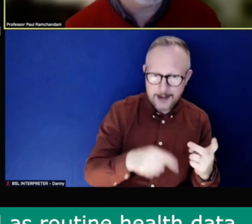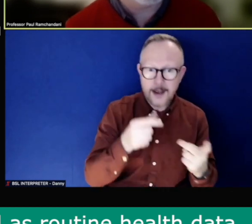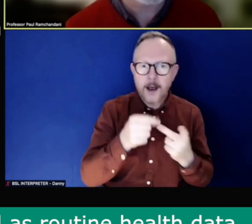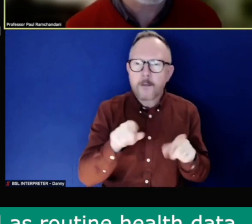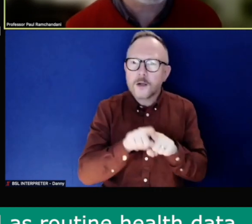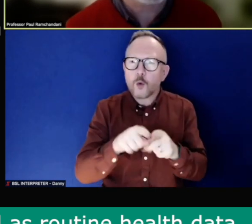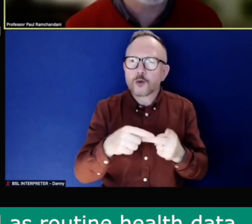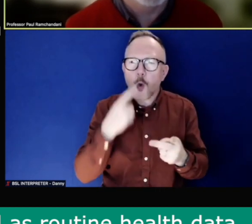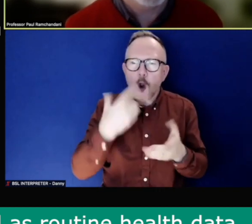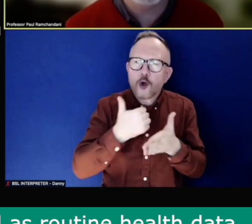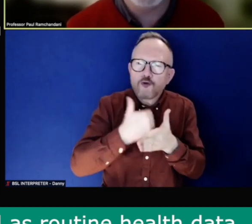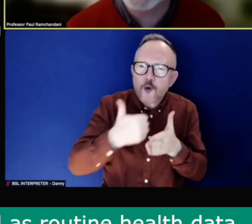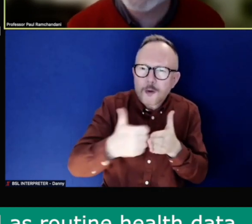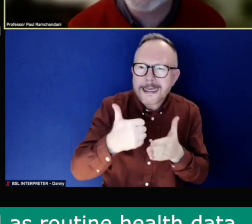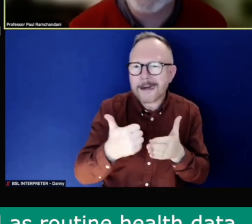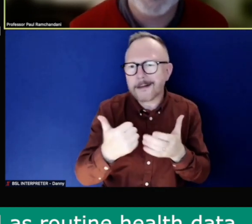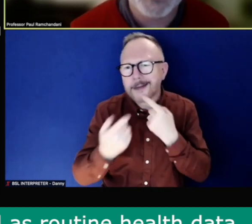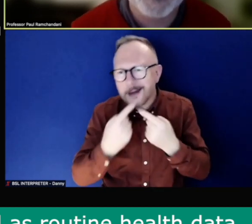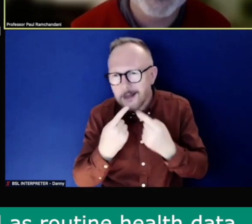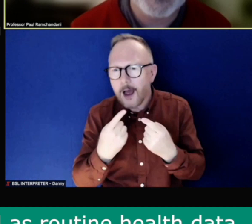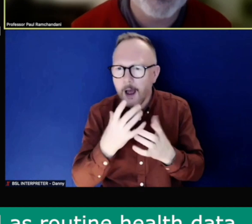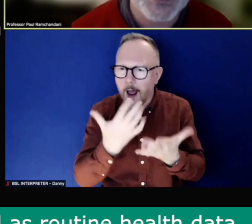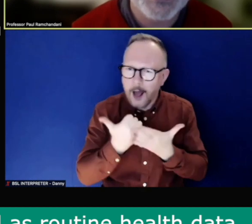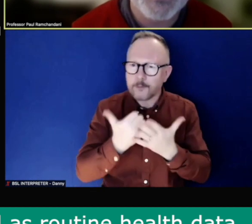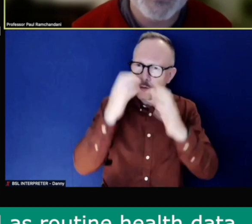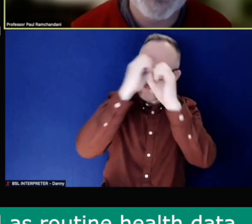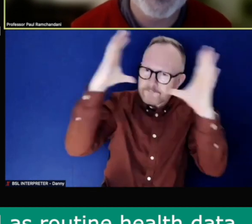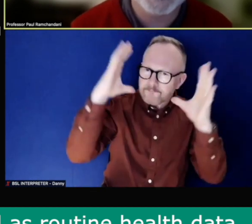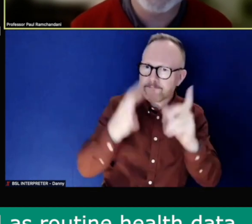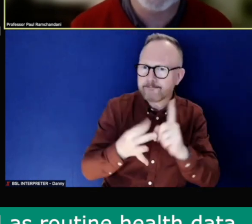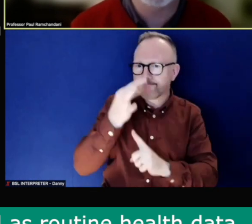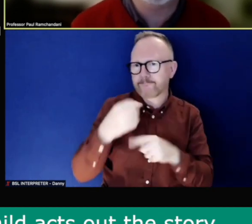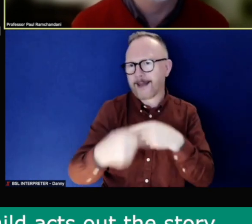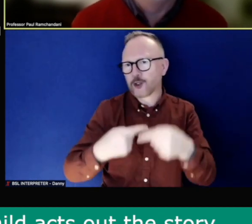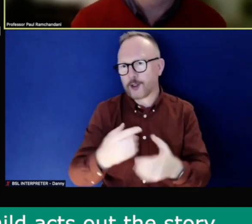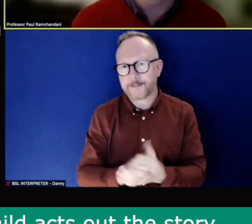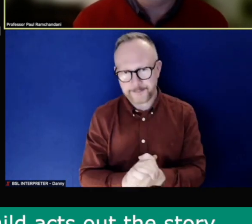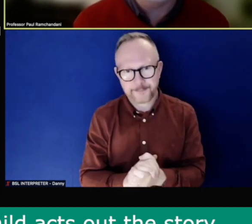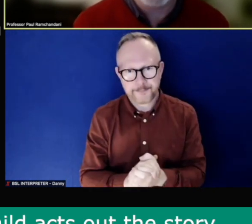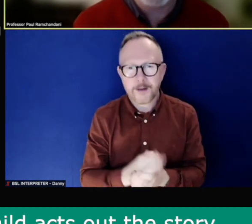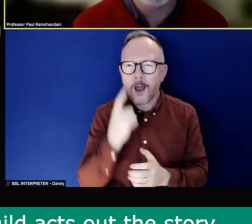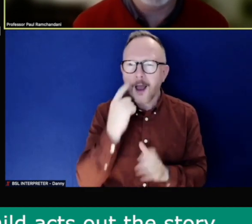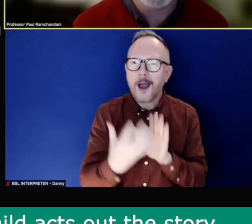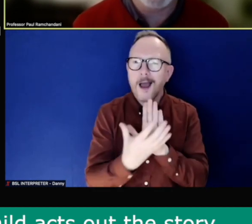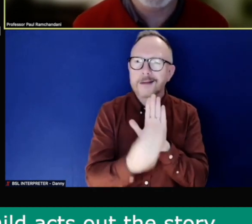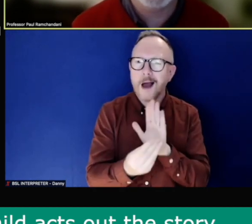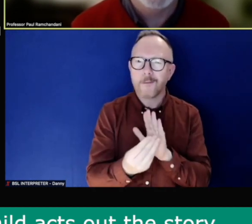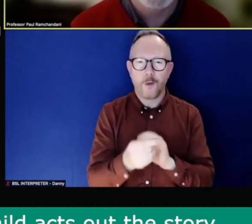please. So this is just to show you quickly the Doll's House play. So a variety